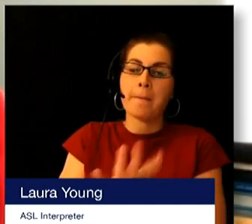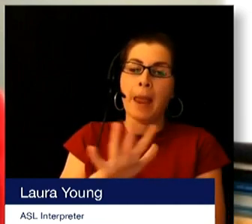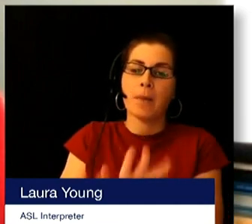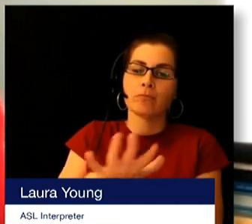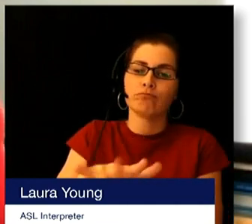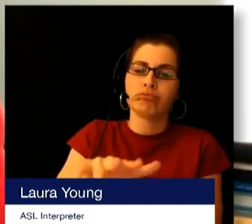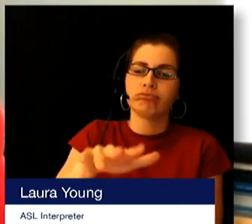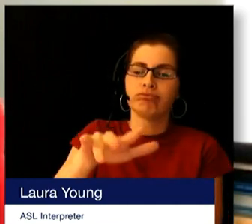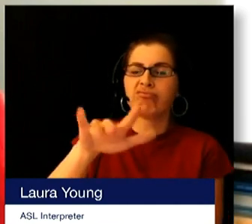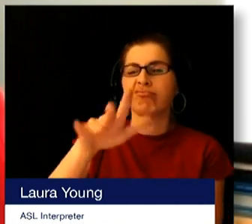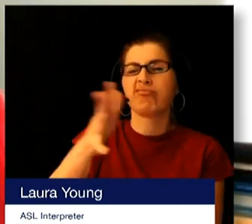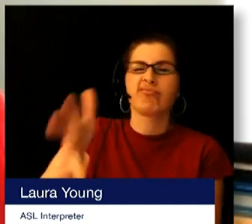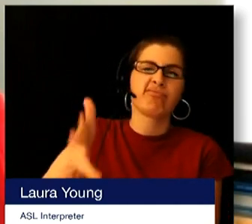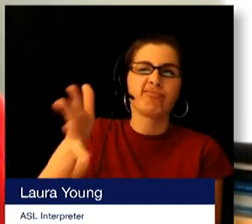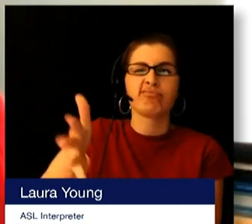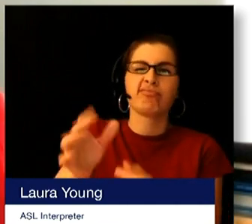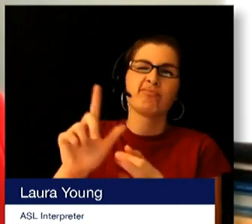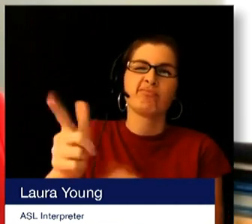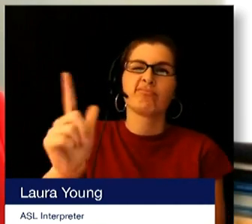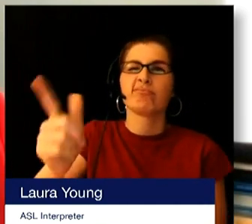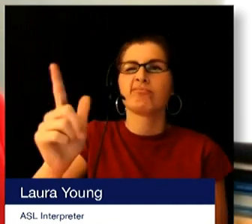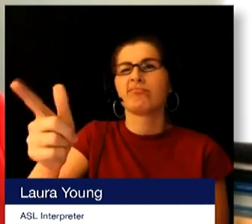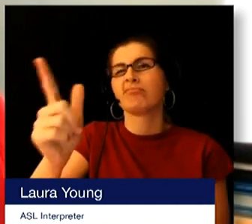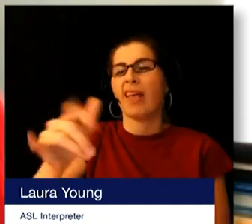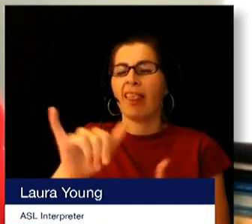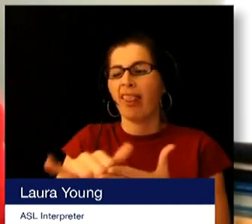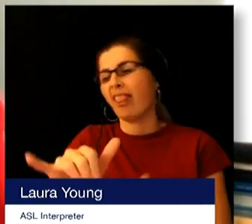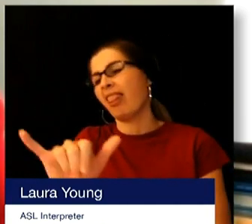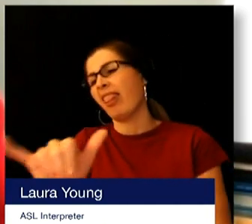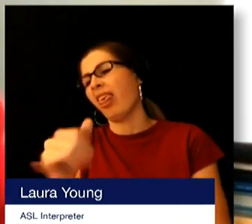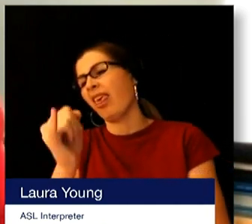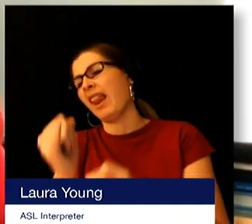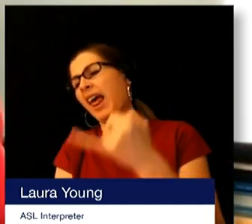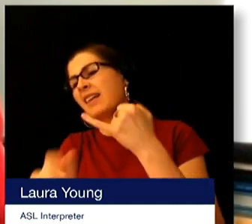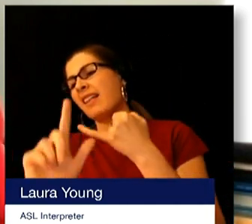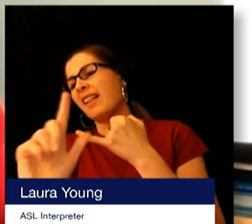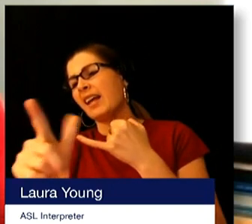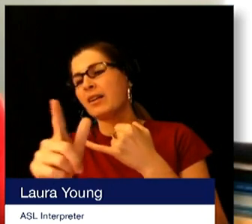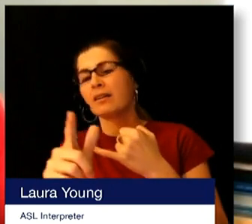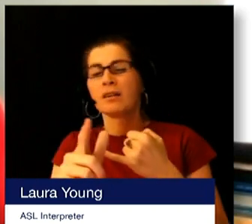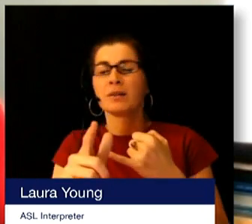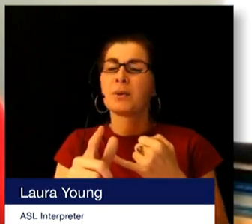figure, well, I'm just going to wait, that's going to be the last thing that I do. You have